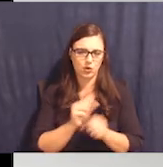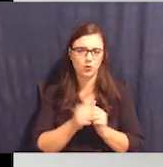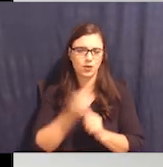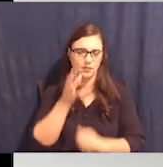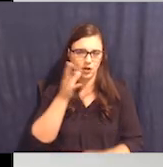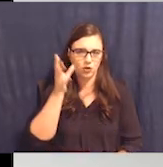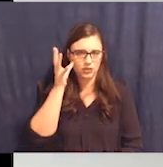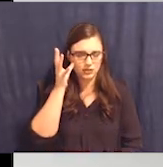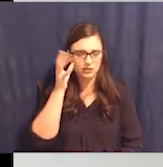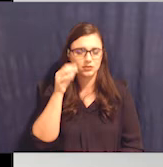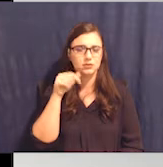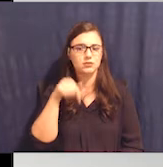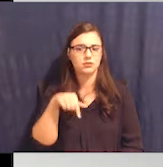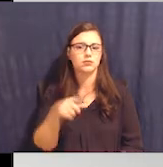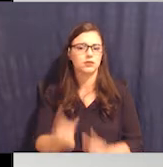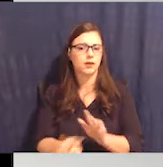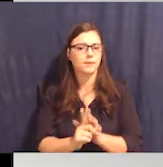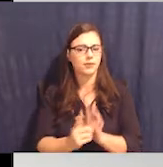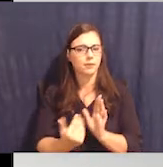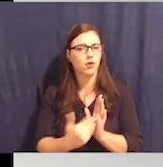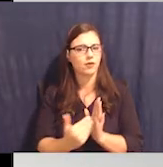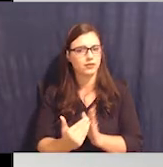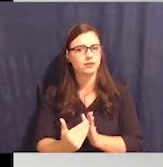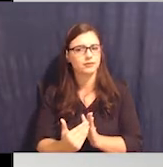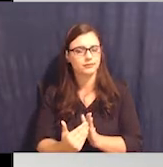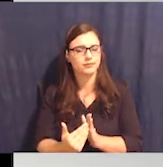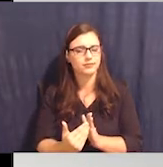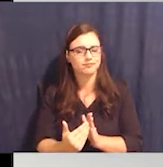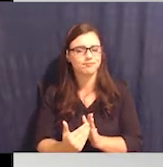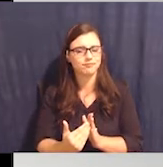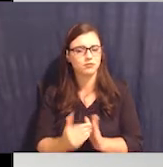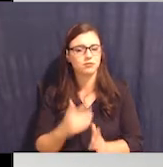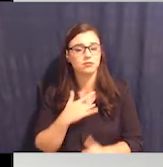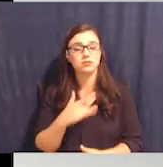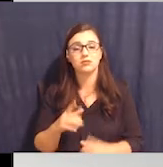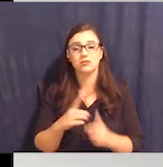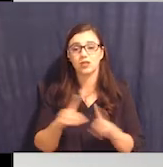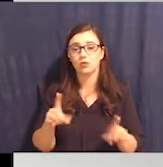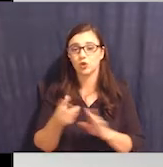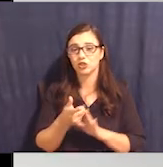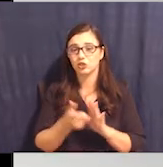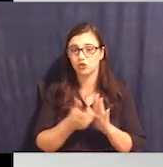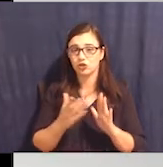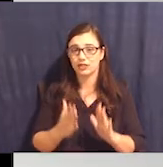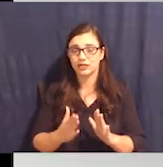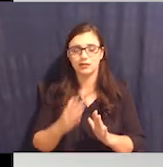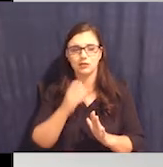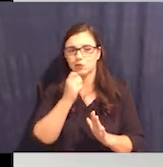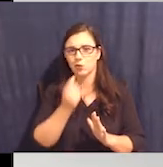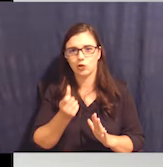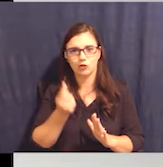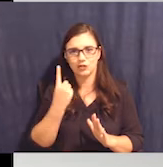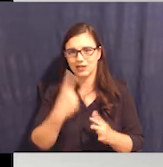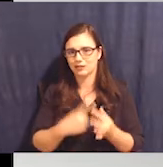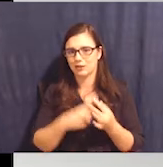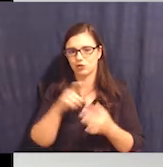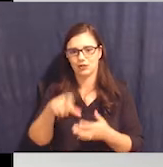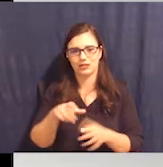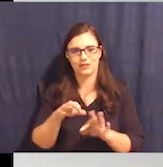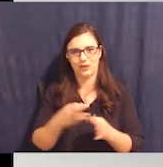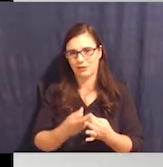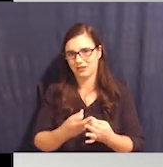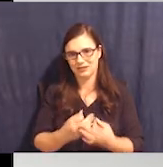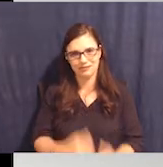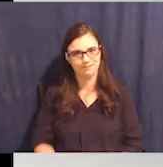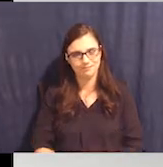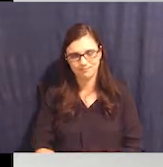advocating work with parents, this comes up very often. And typical divorce attorneys do not understand